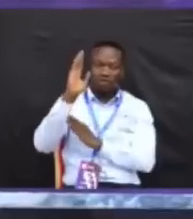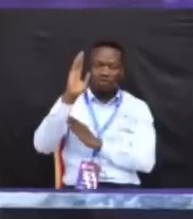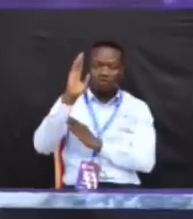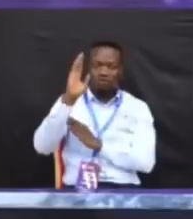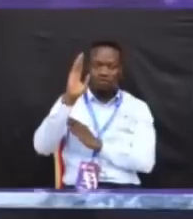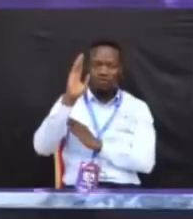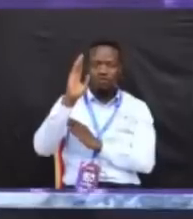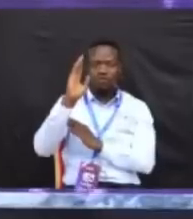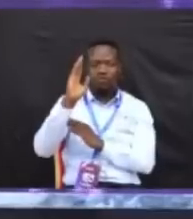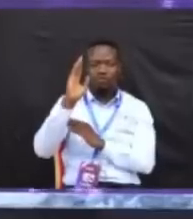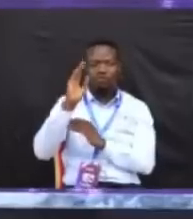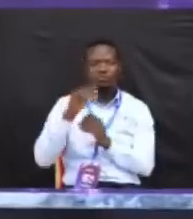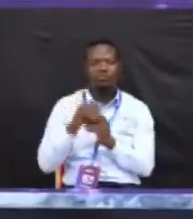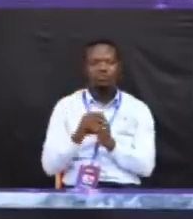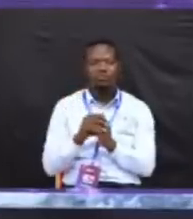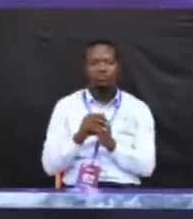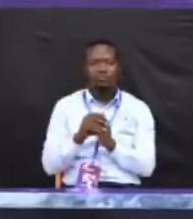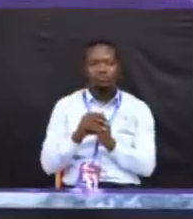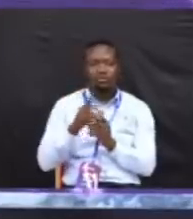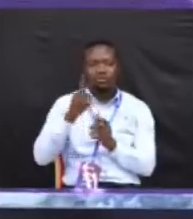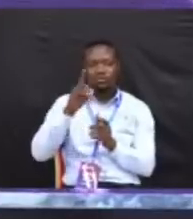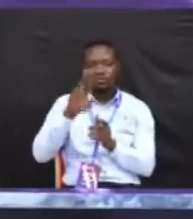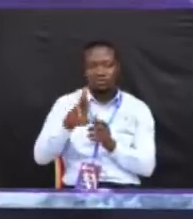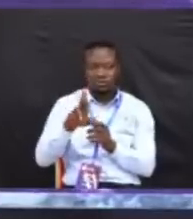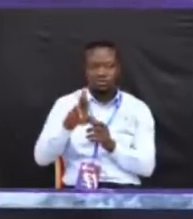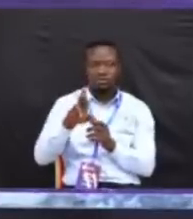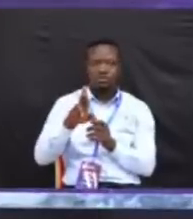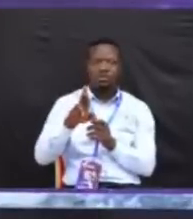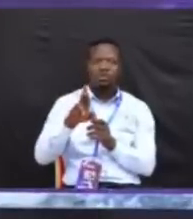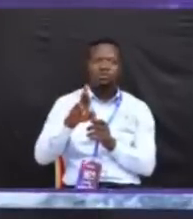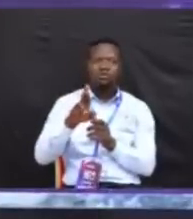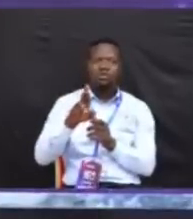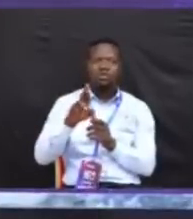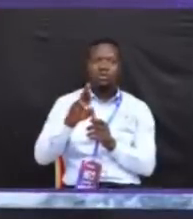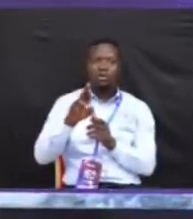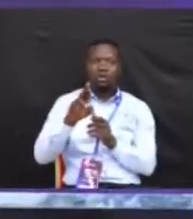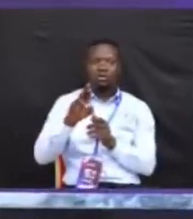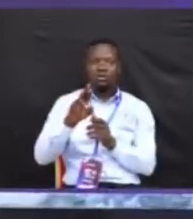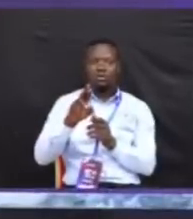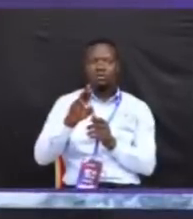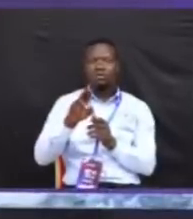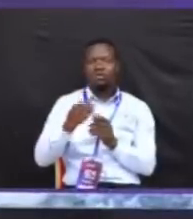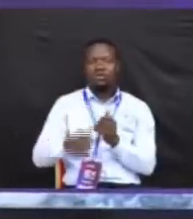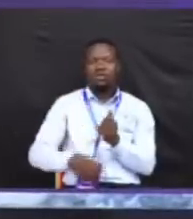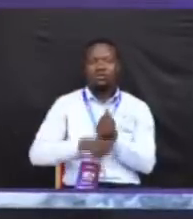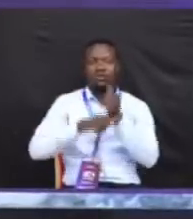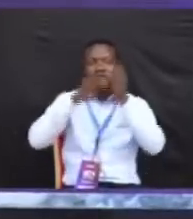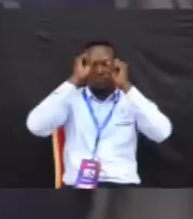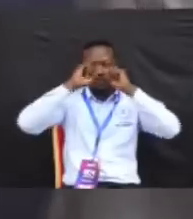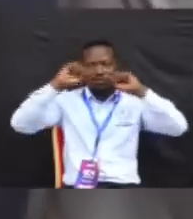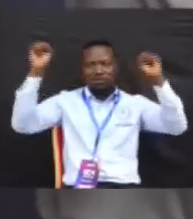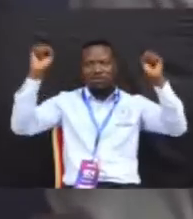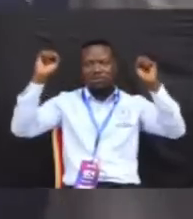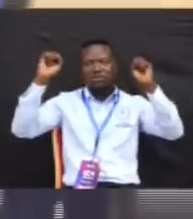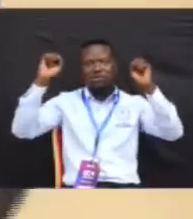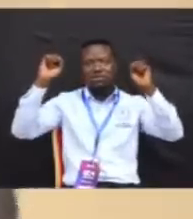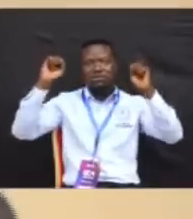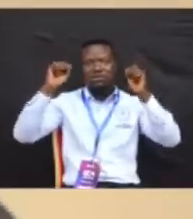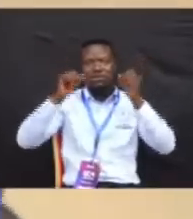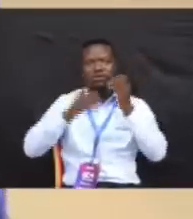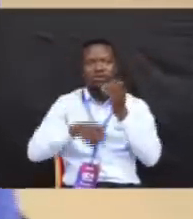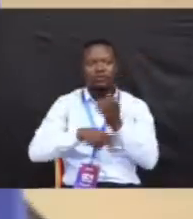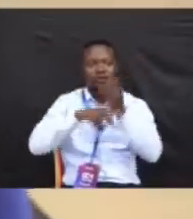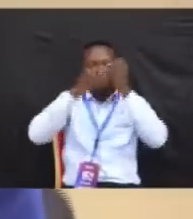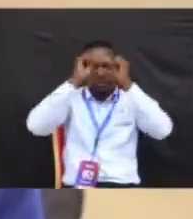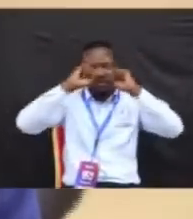excellency Dr. Mahmud Bumia, the vice president of the Republic of